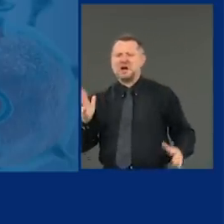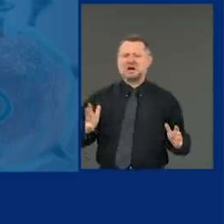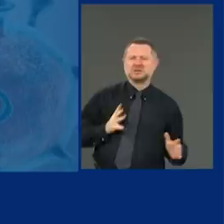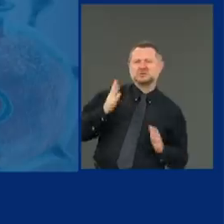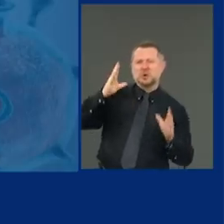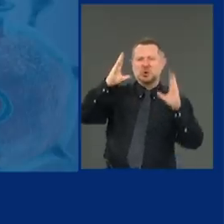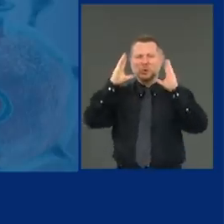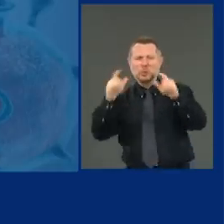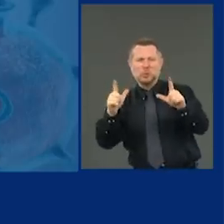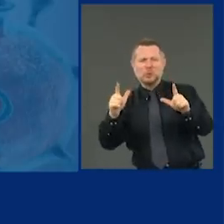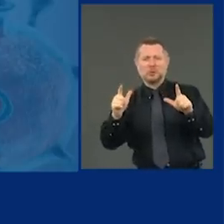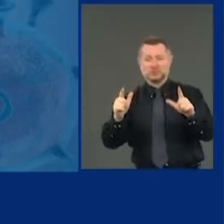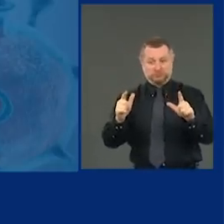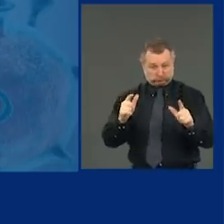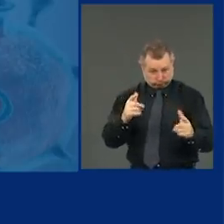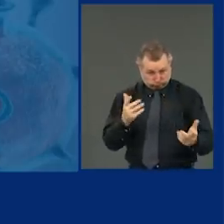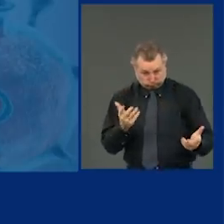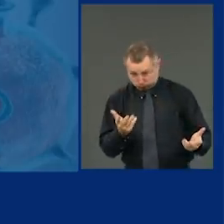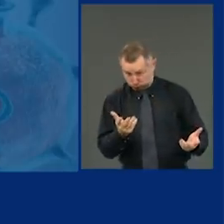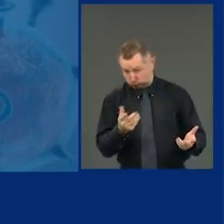there is a certain amount of